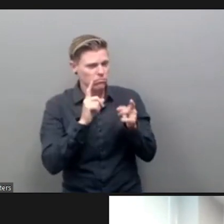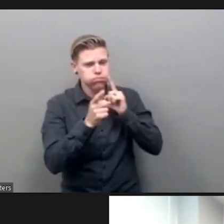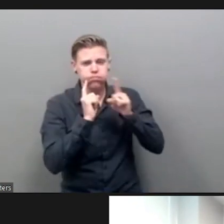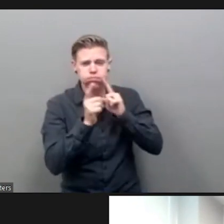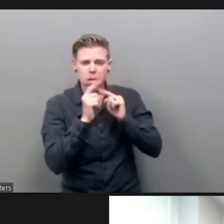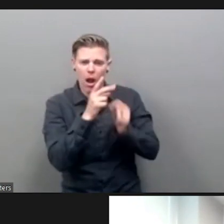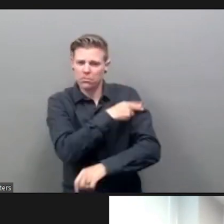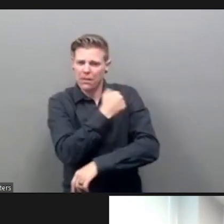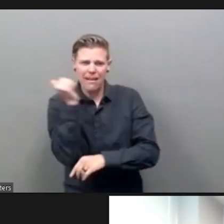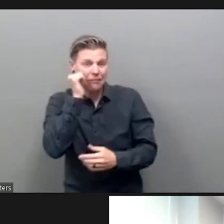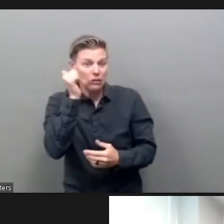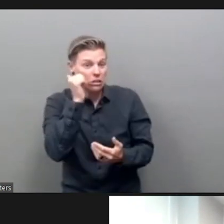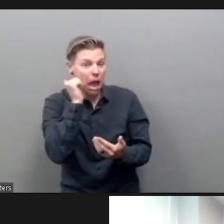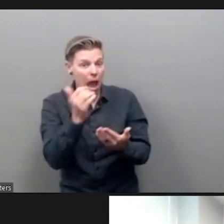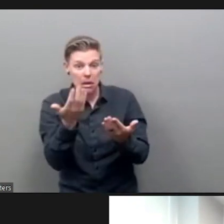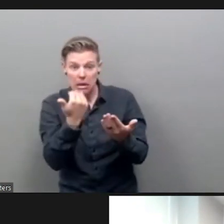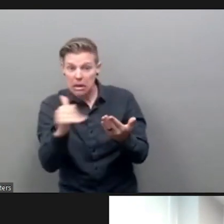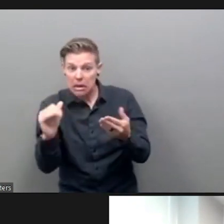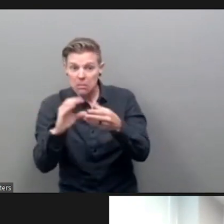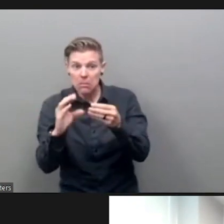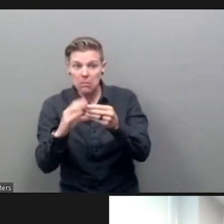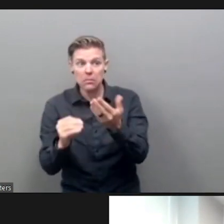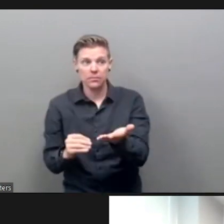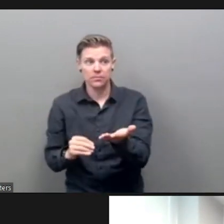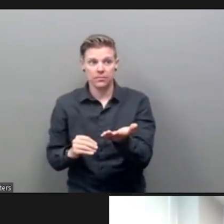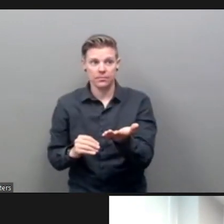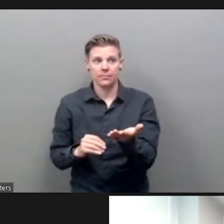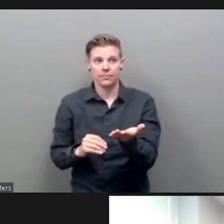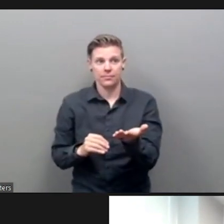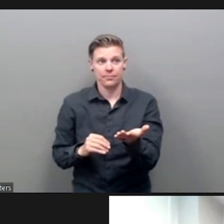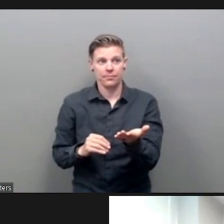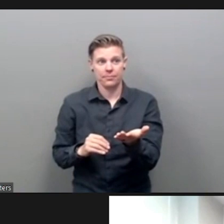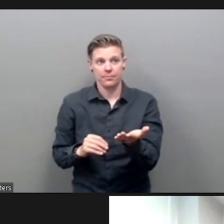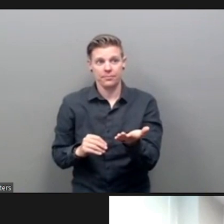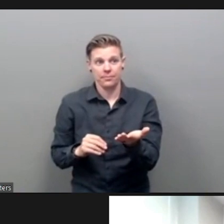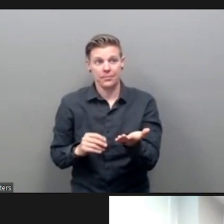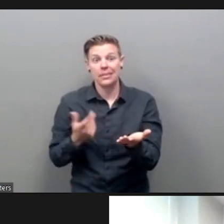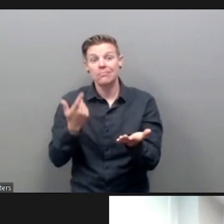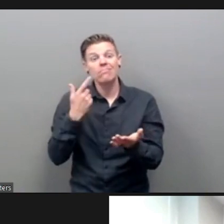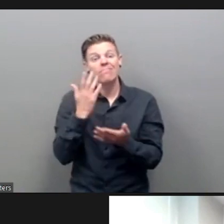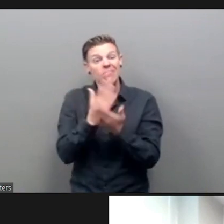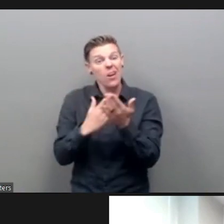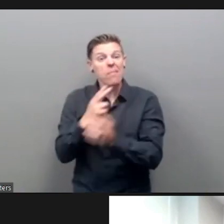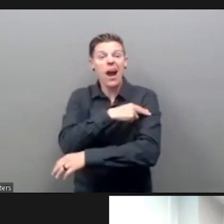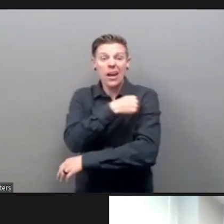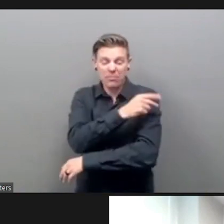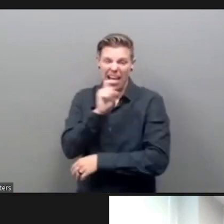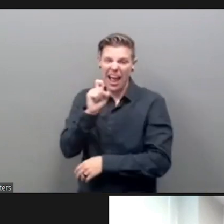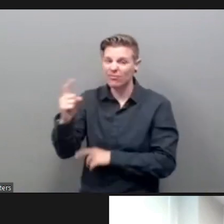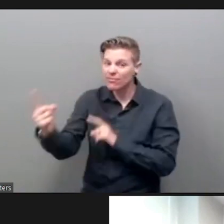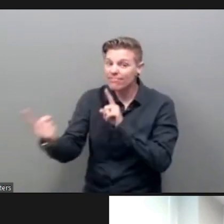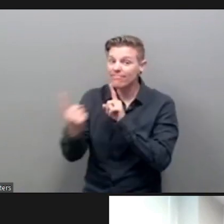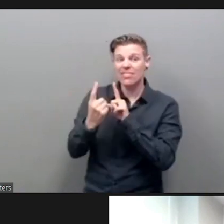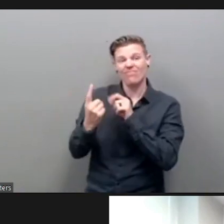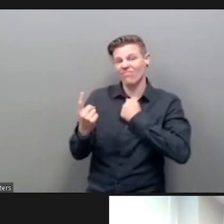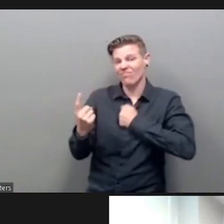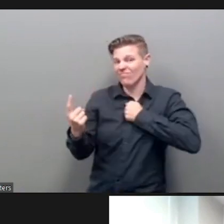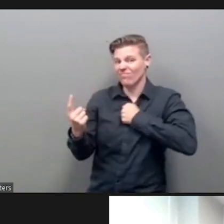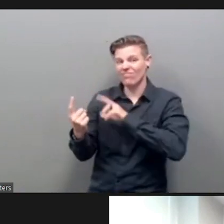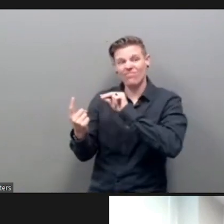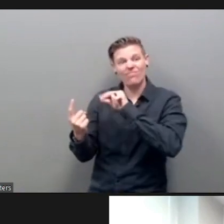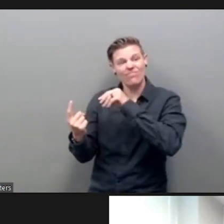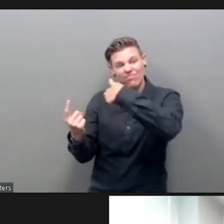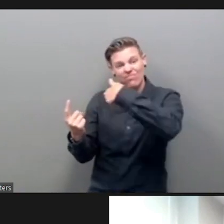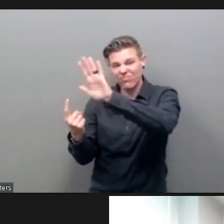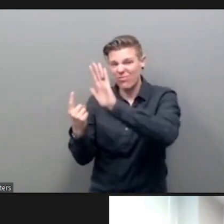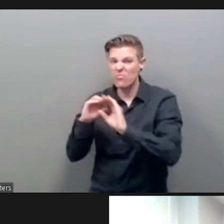bed. I think what patients should expect, I hope, is maybe a little bit